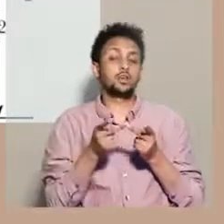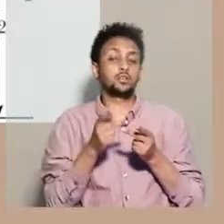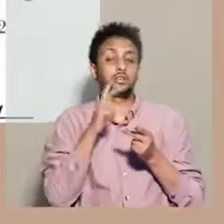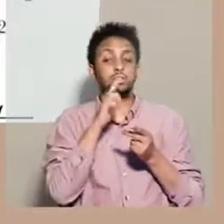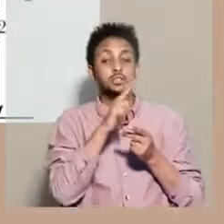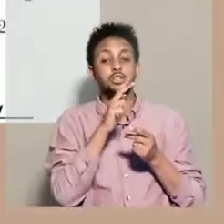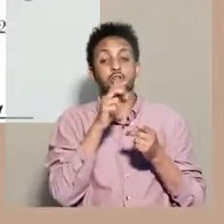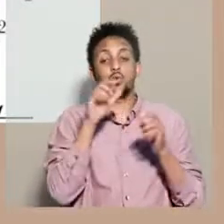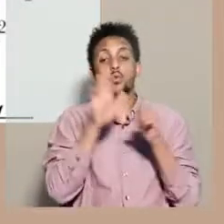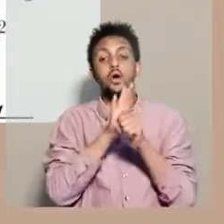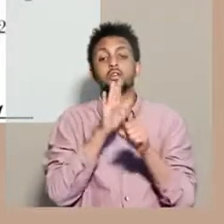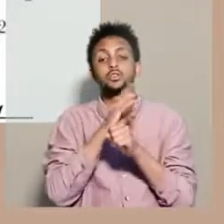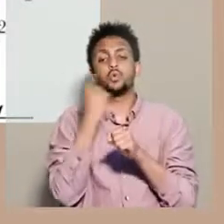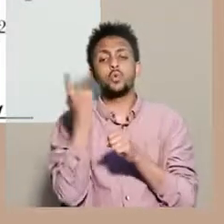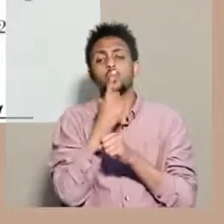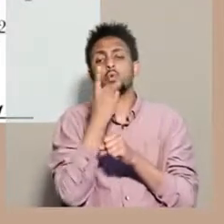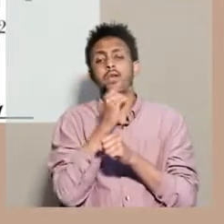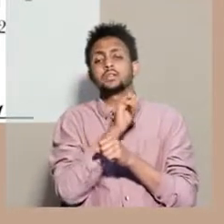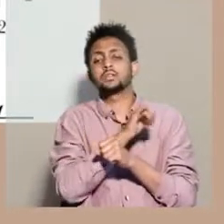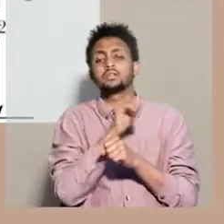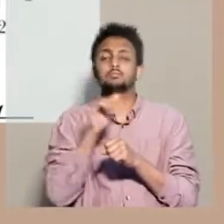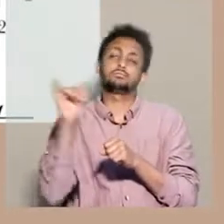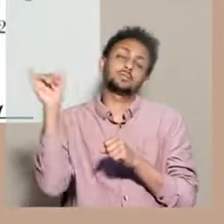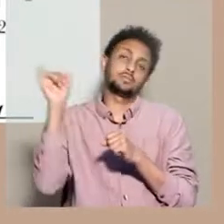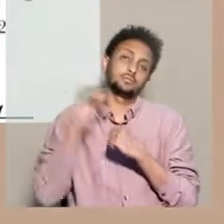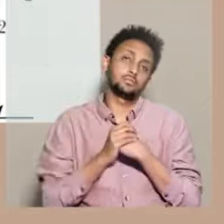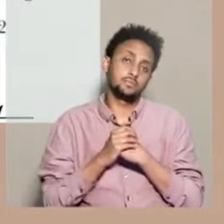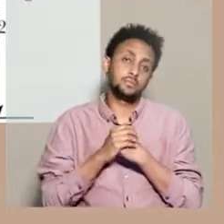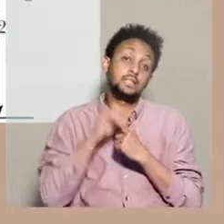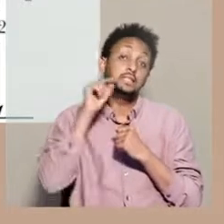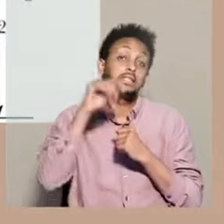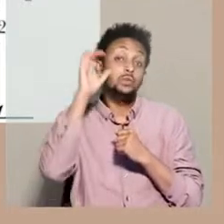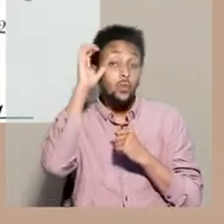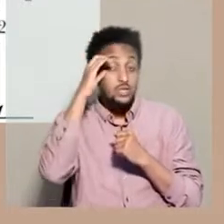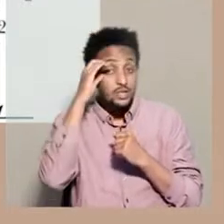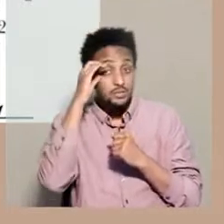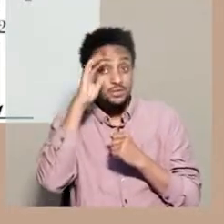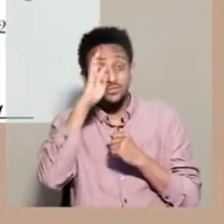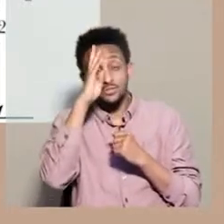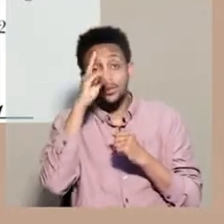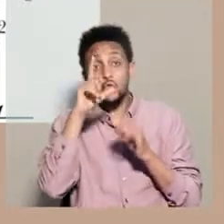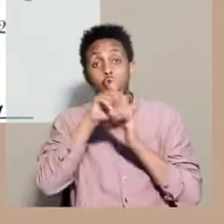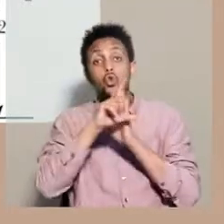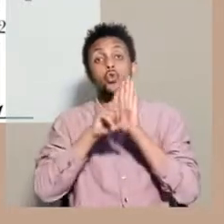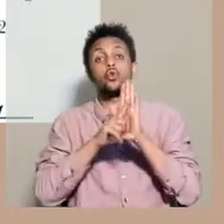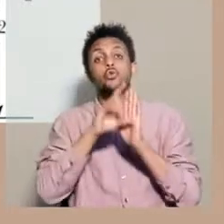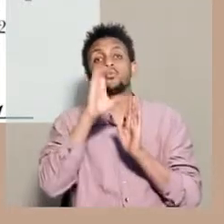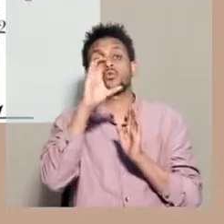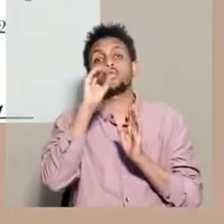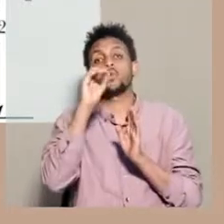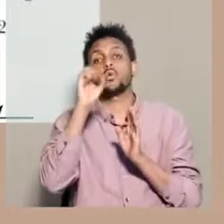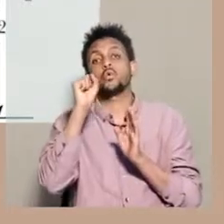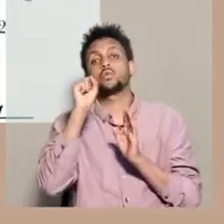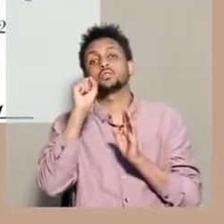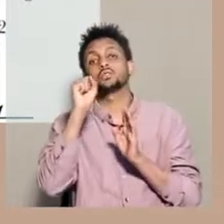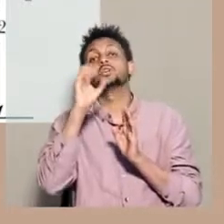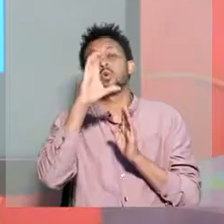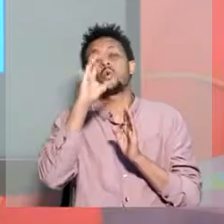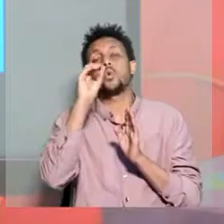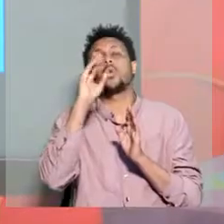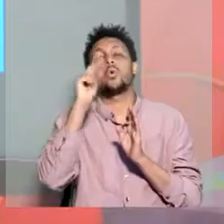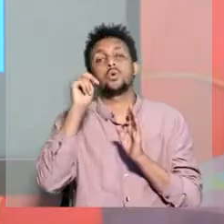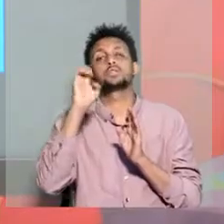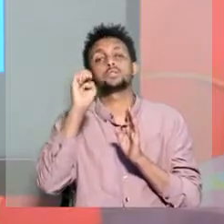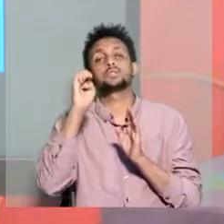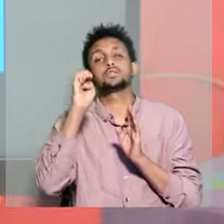three quantities always remains constant. And this concept is derived from the law of conservation of energy,